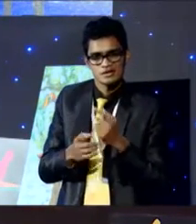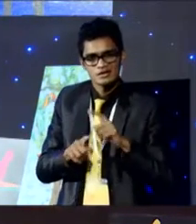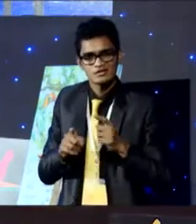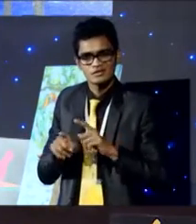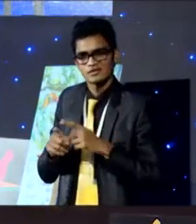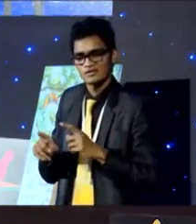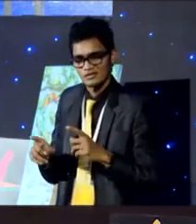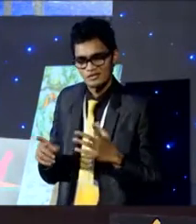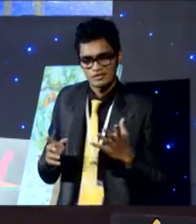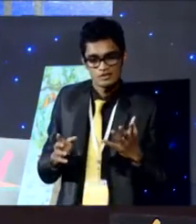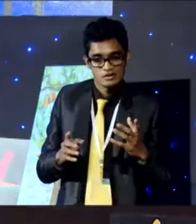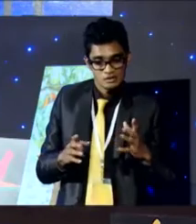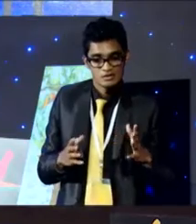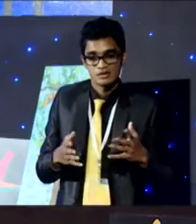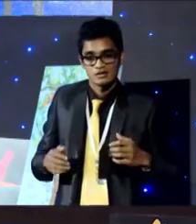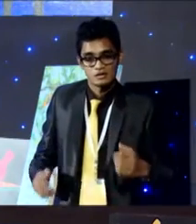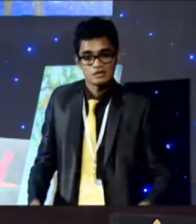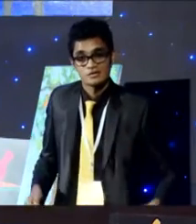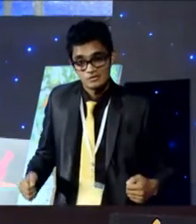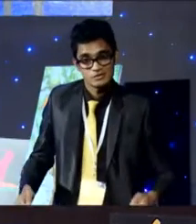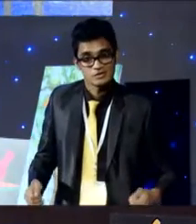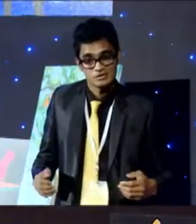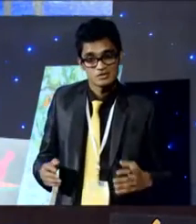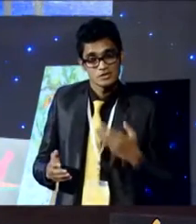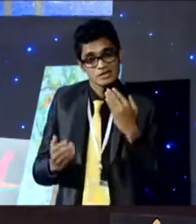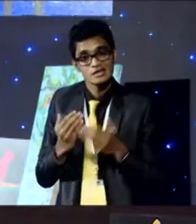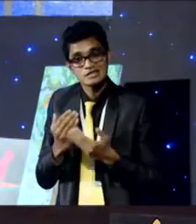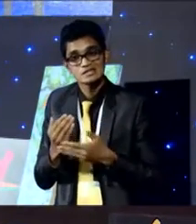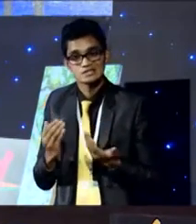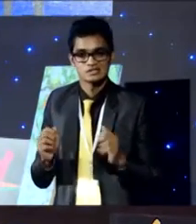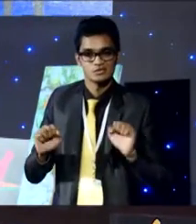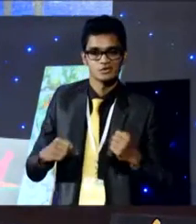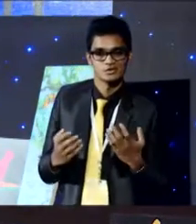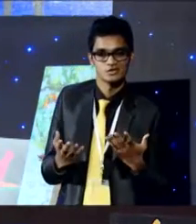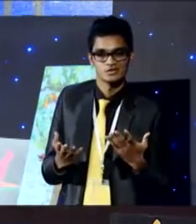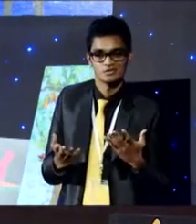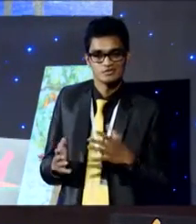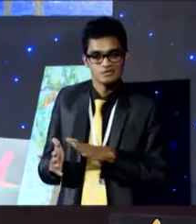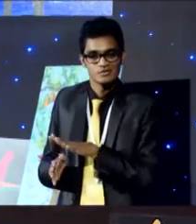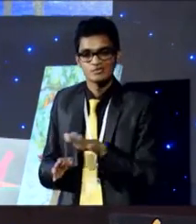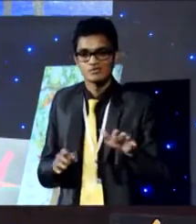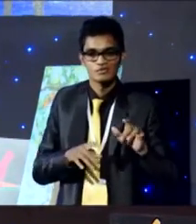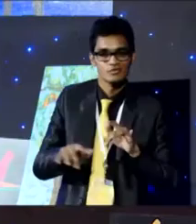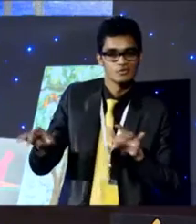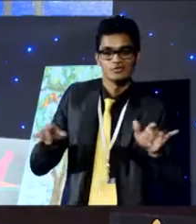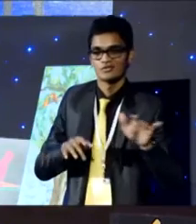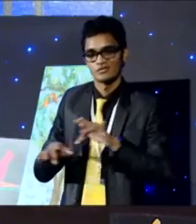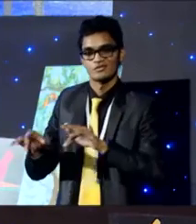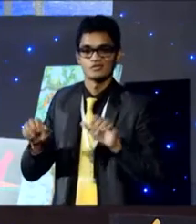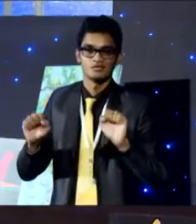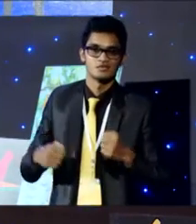and physical infrastructure barrier-free. For an NGO partners,